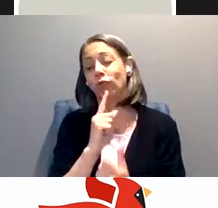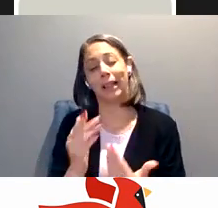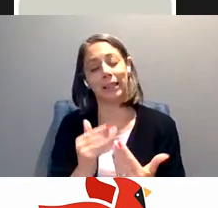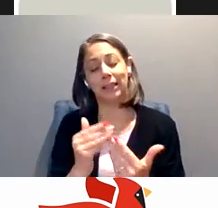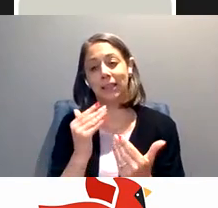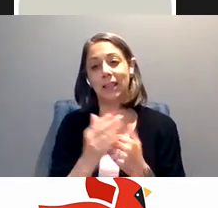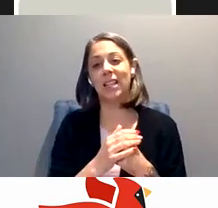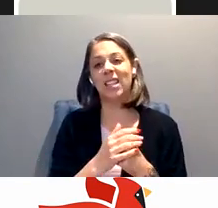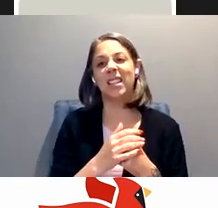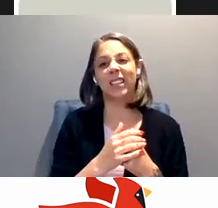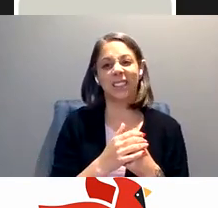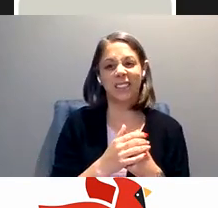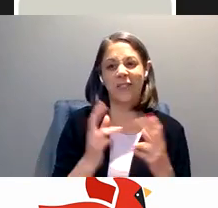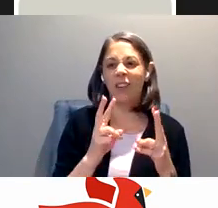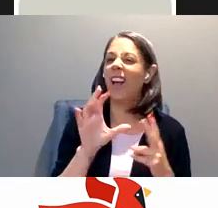very clunky.